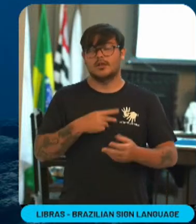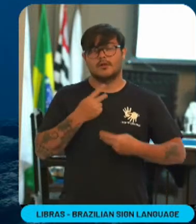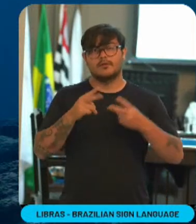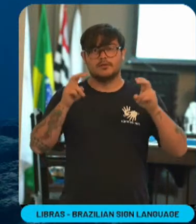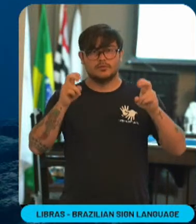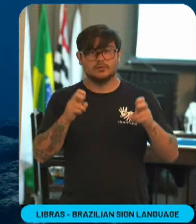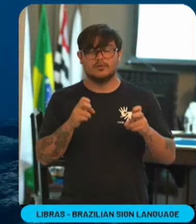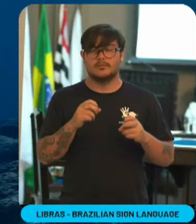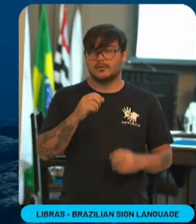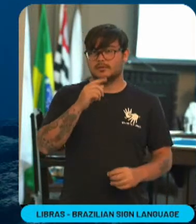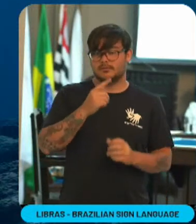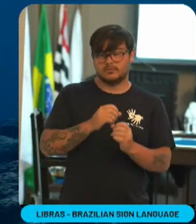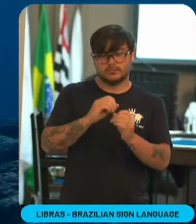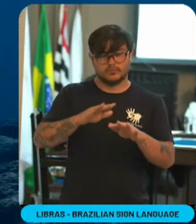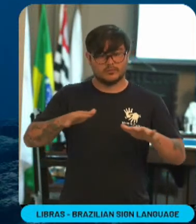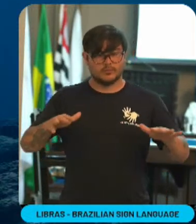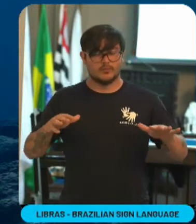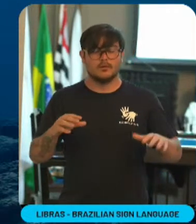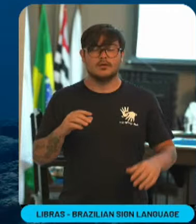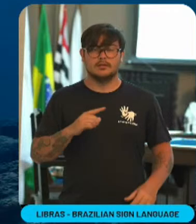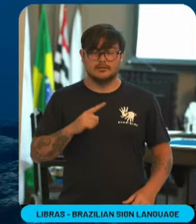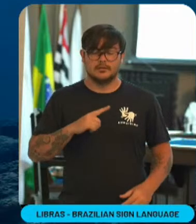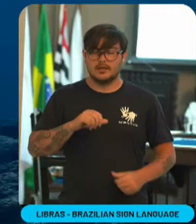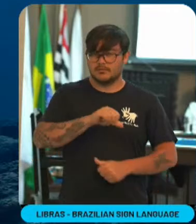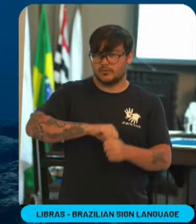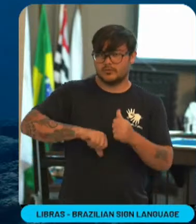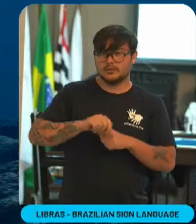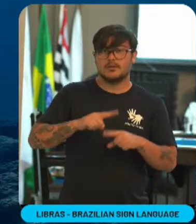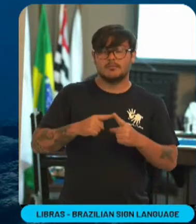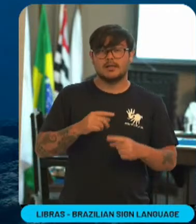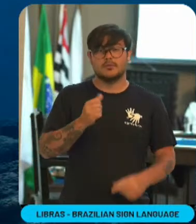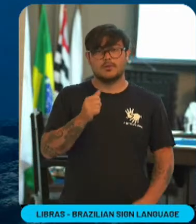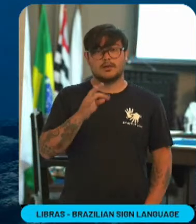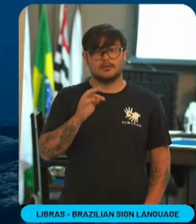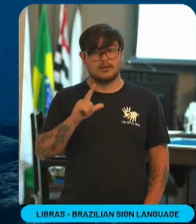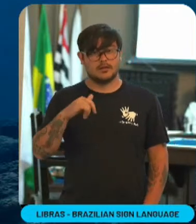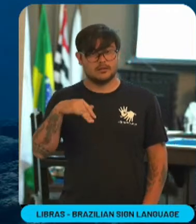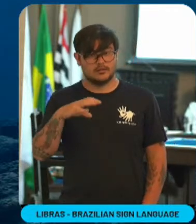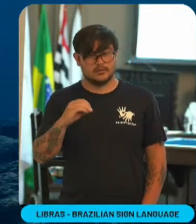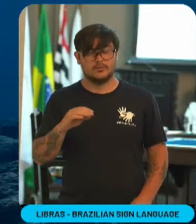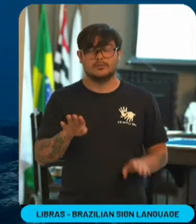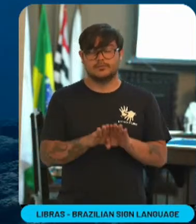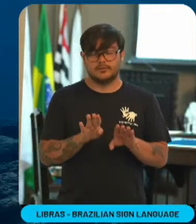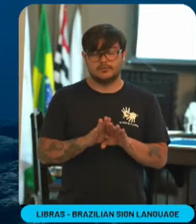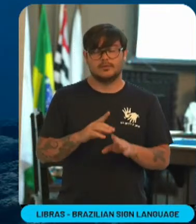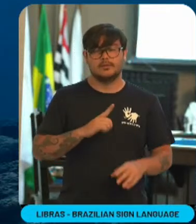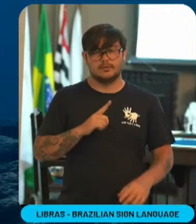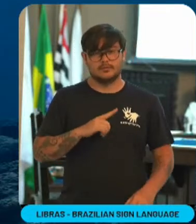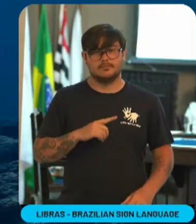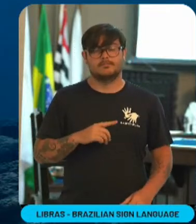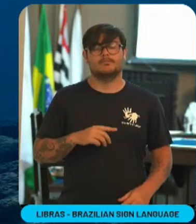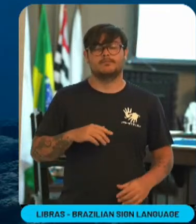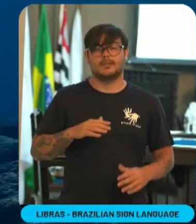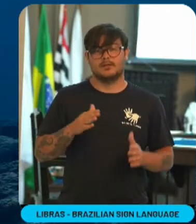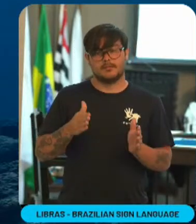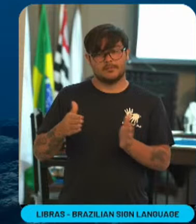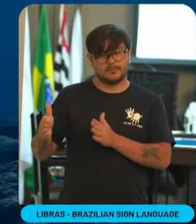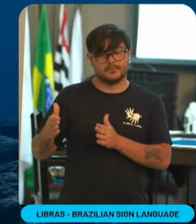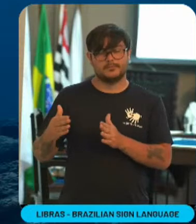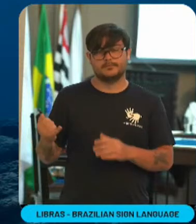complex. And well, I was talking a lot about Pacific, but the Atlantic for us has a major